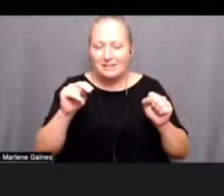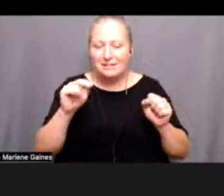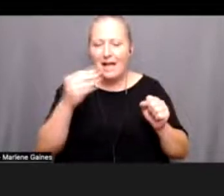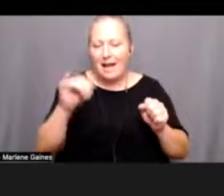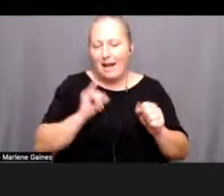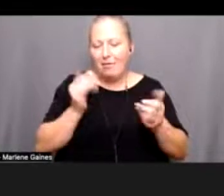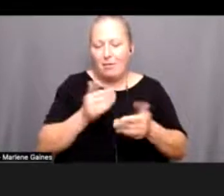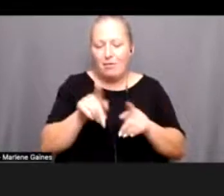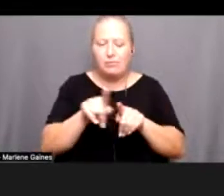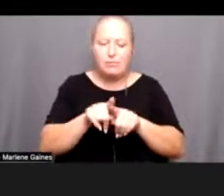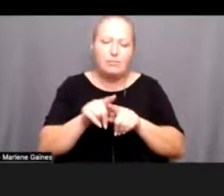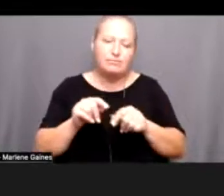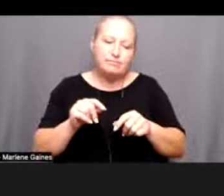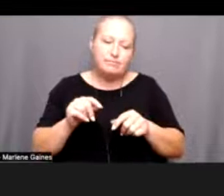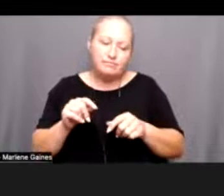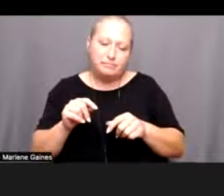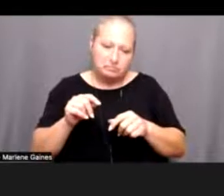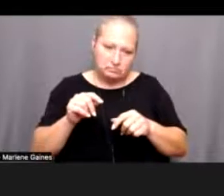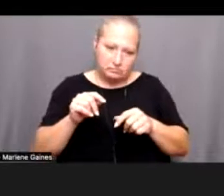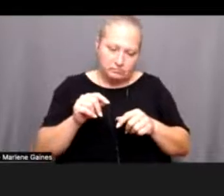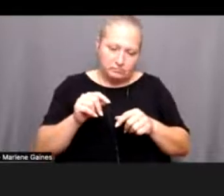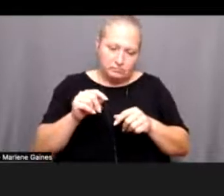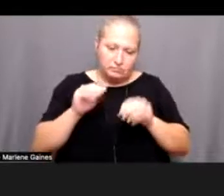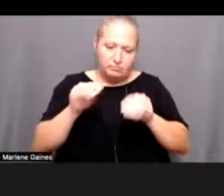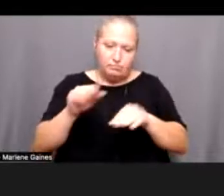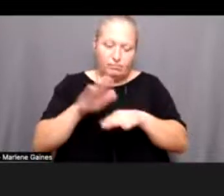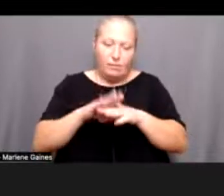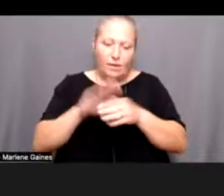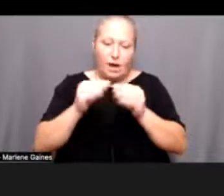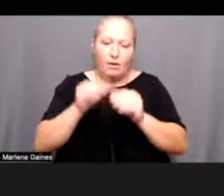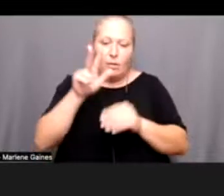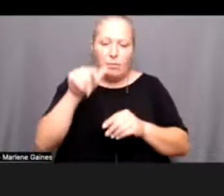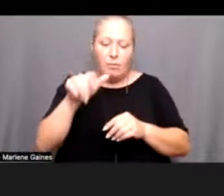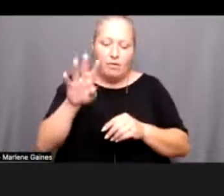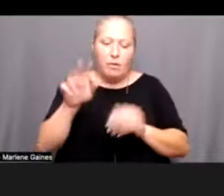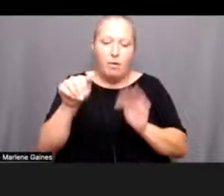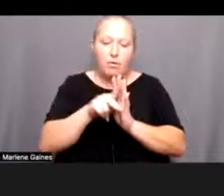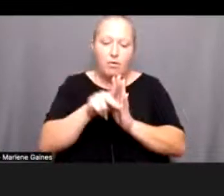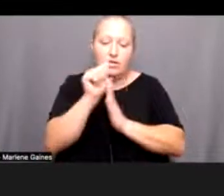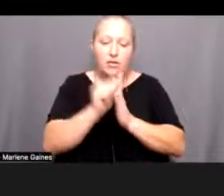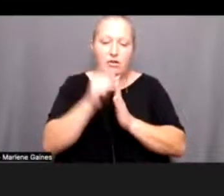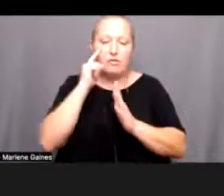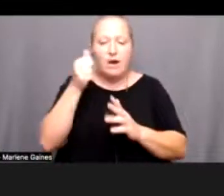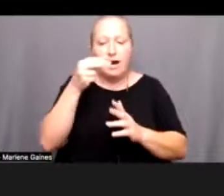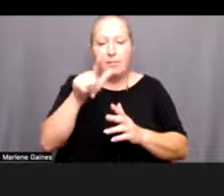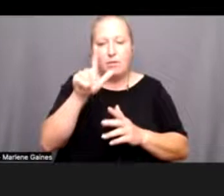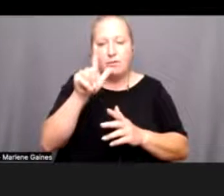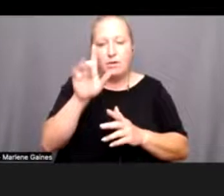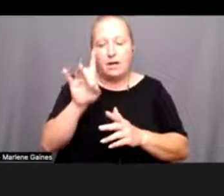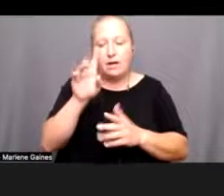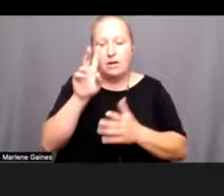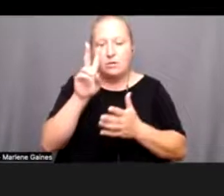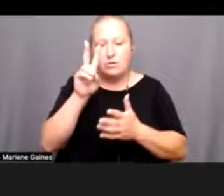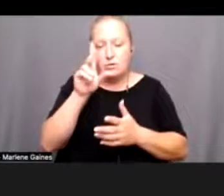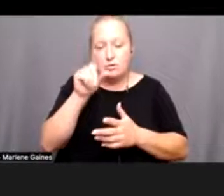here also. Okay, moving on to item 3.4, approval of agenda for the April 28th, 2022